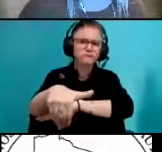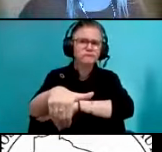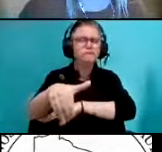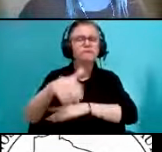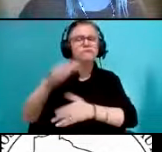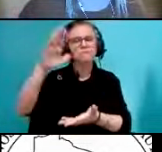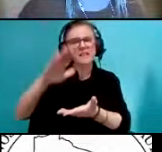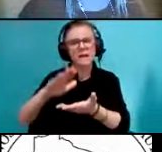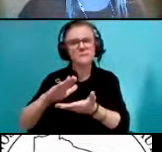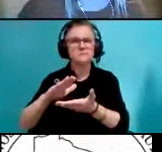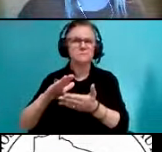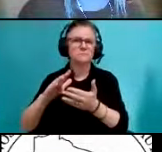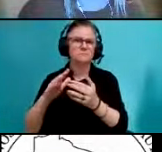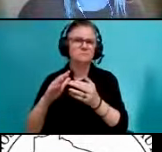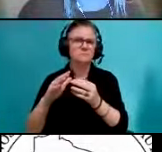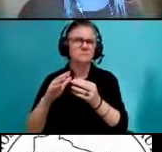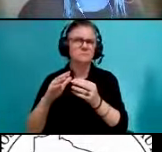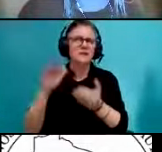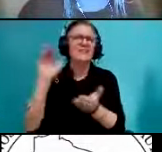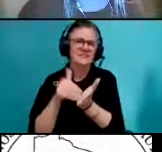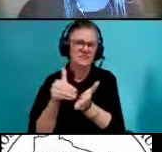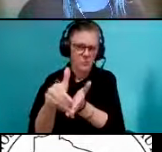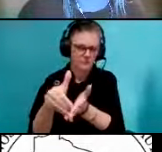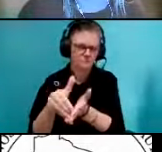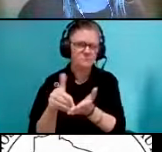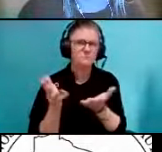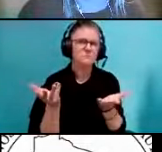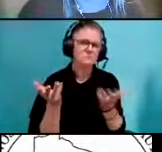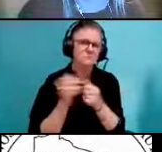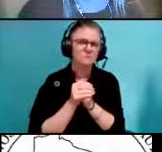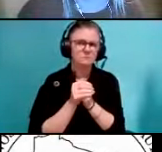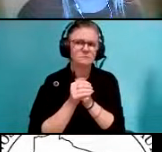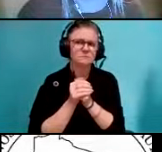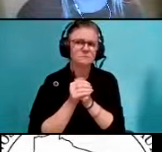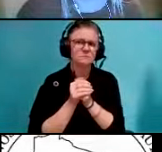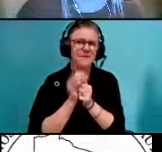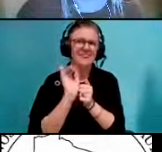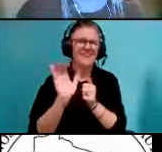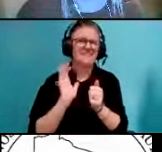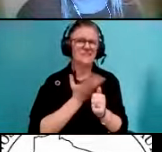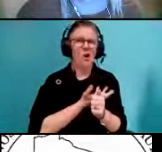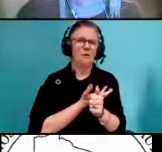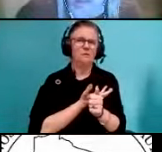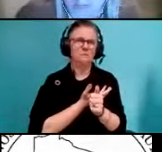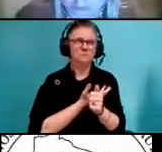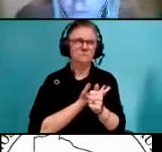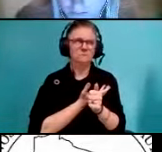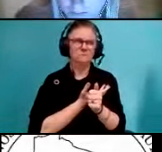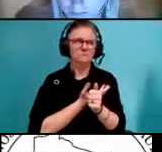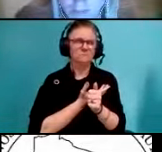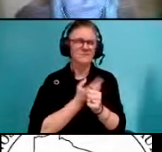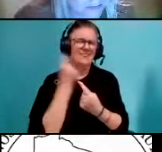would probably spread that out a little bit more. But that's the highest frequency we're